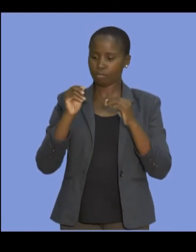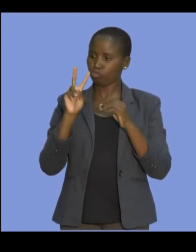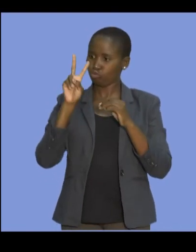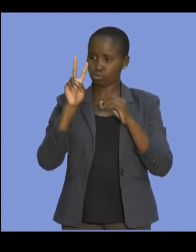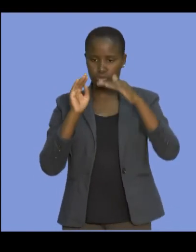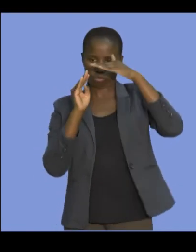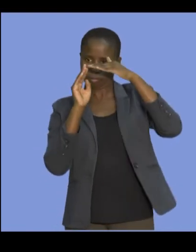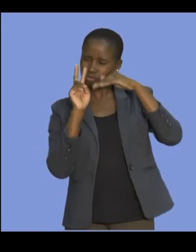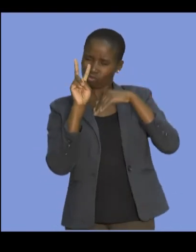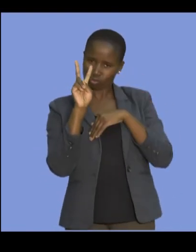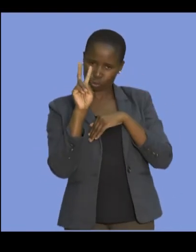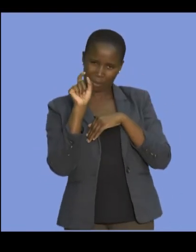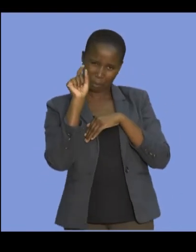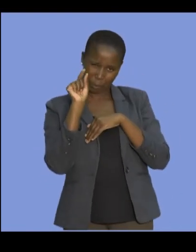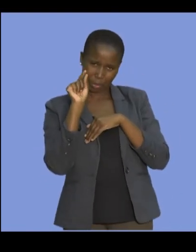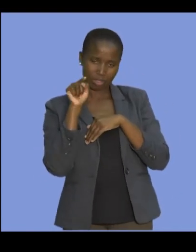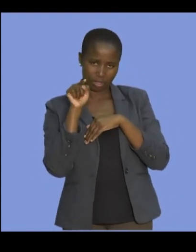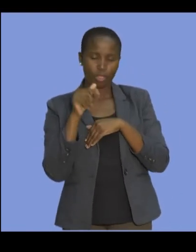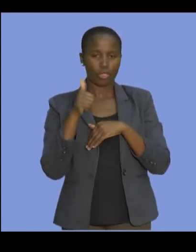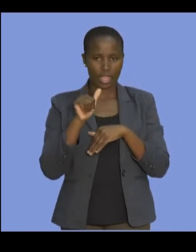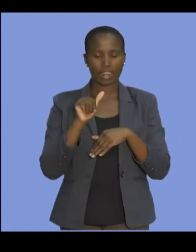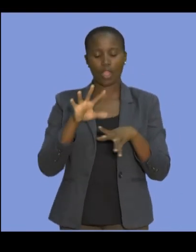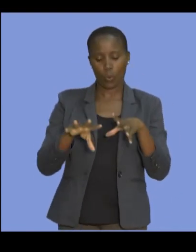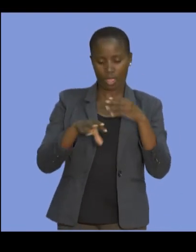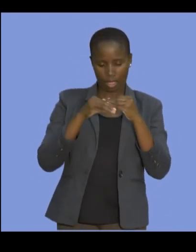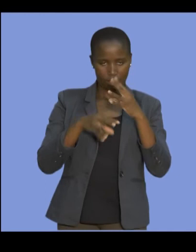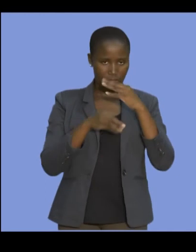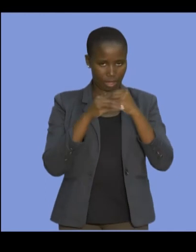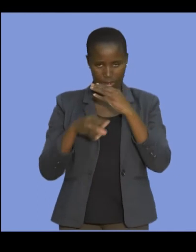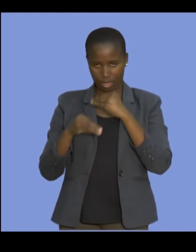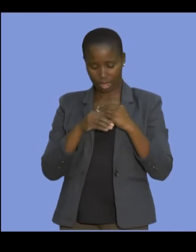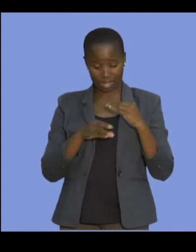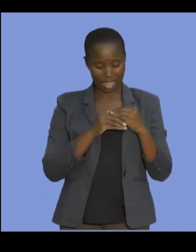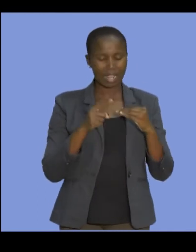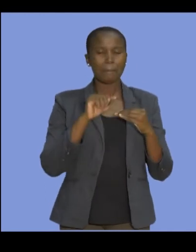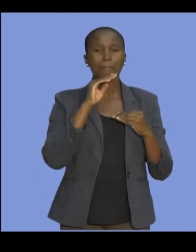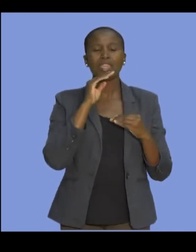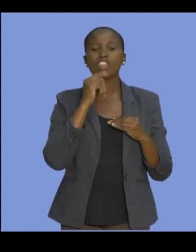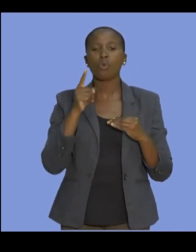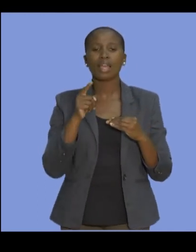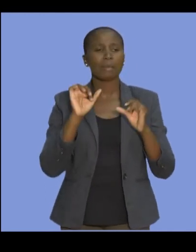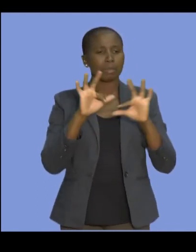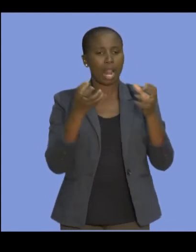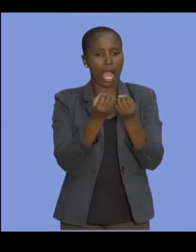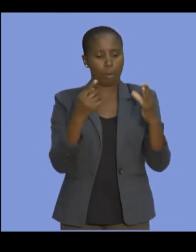and add everything and divide by how many in the class. That gives me the